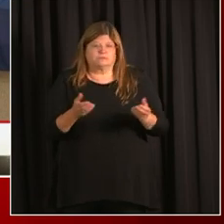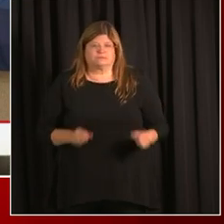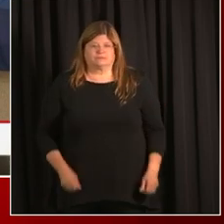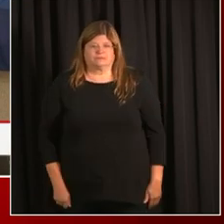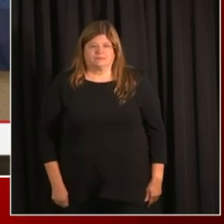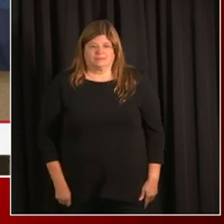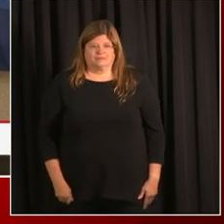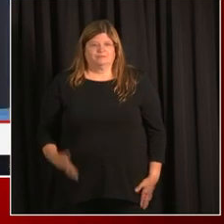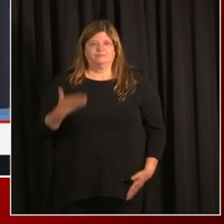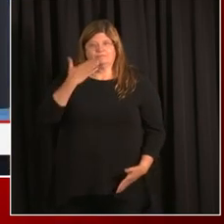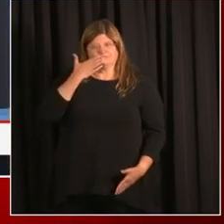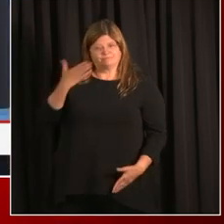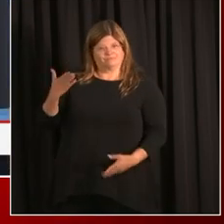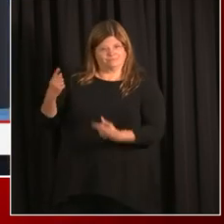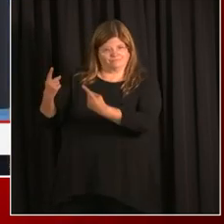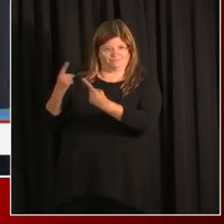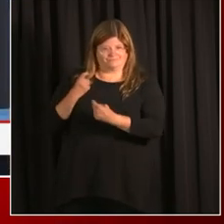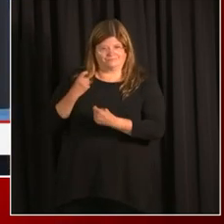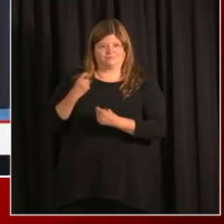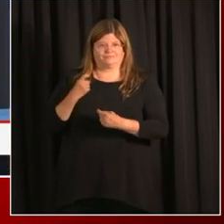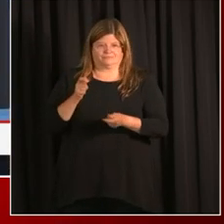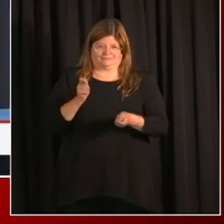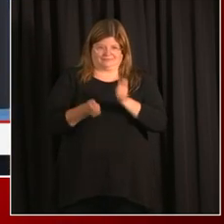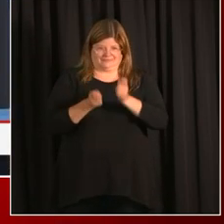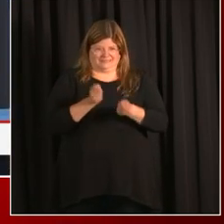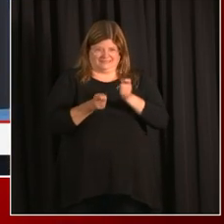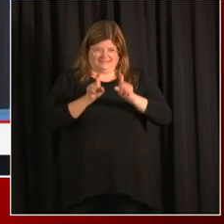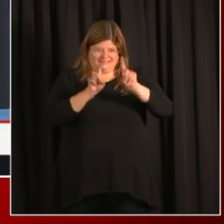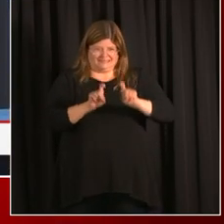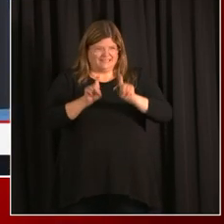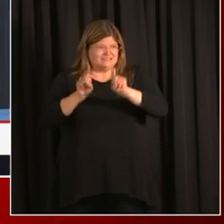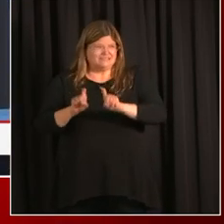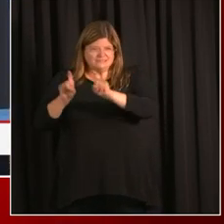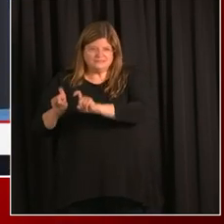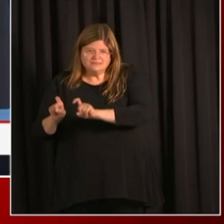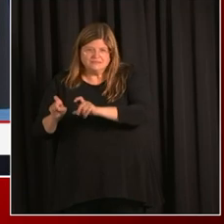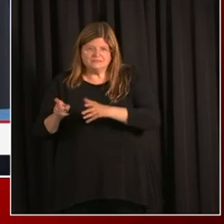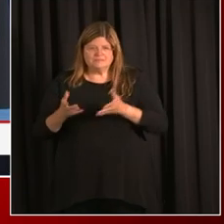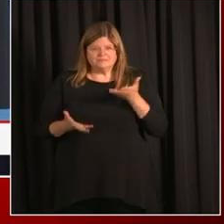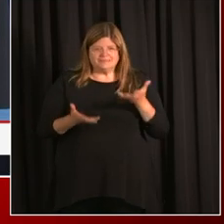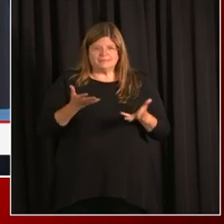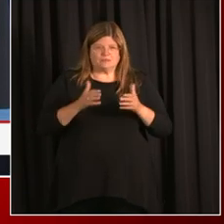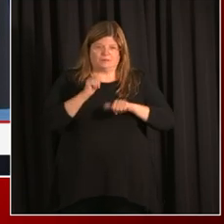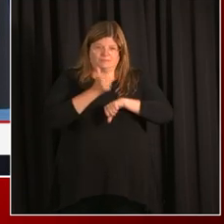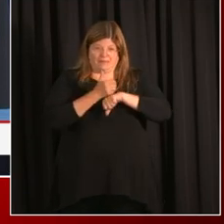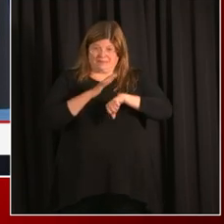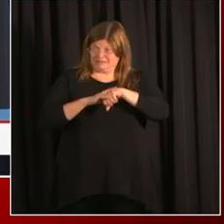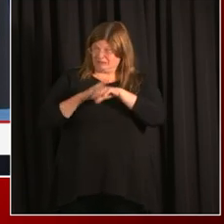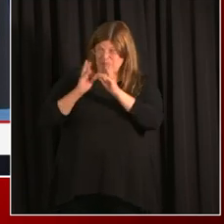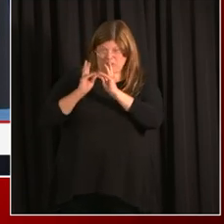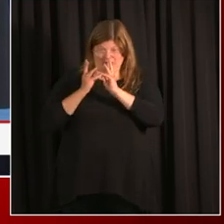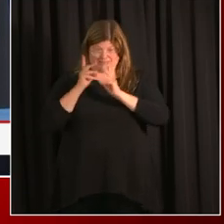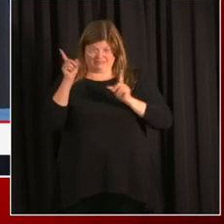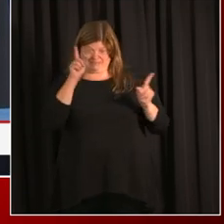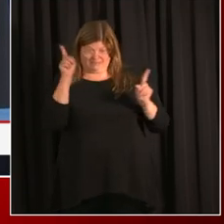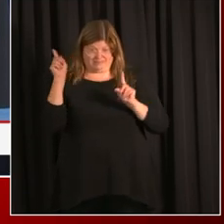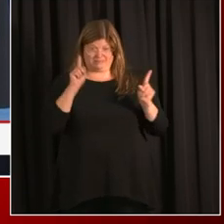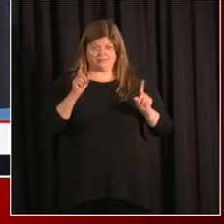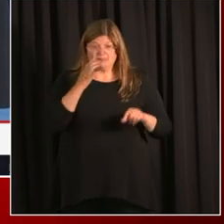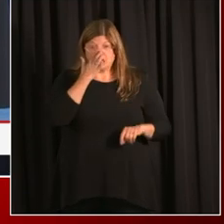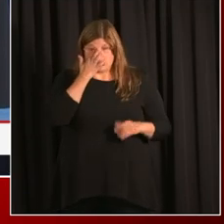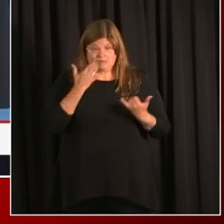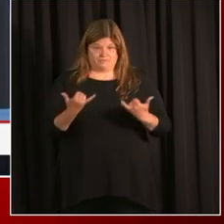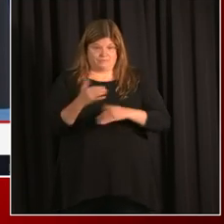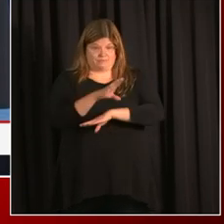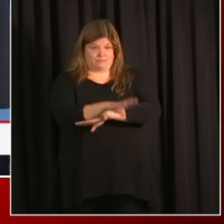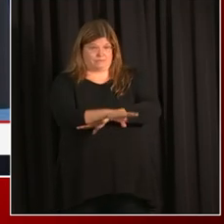Thank you for the question on the changes to testing based on the weather event. So this afternoon, based on